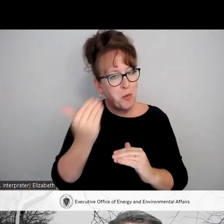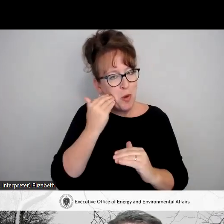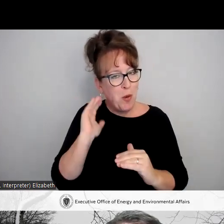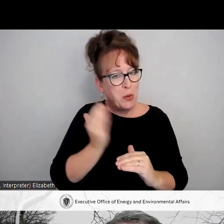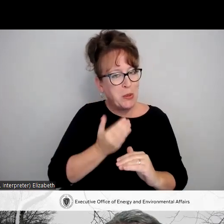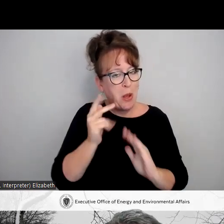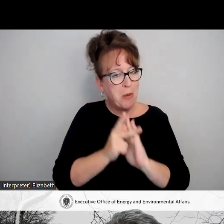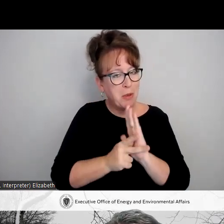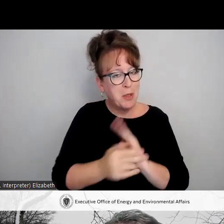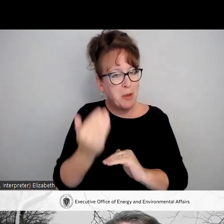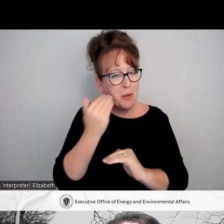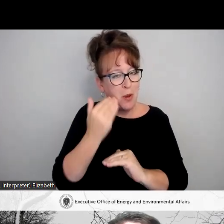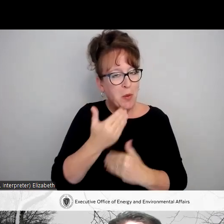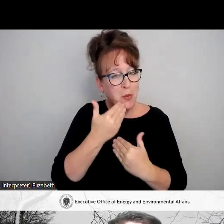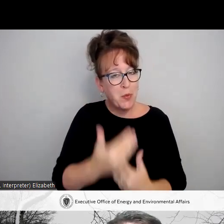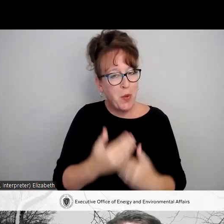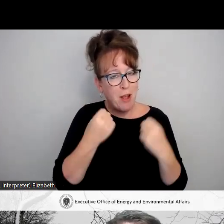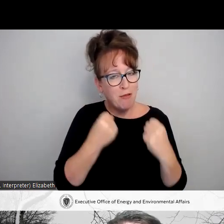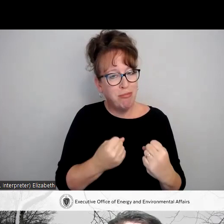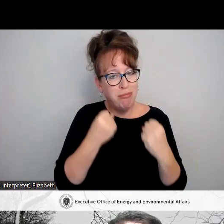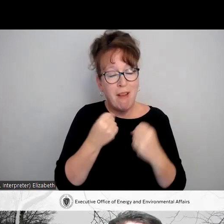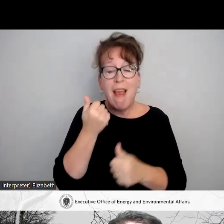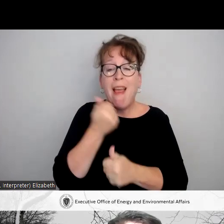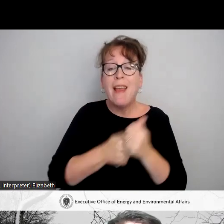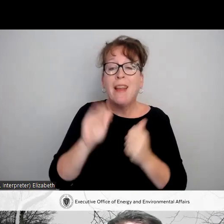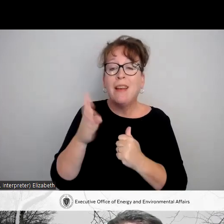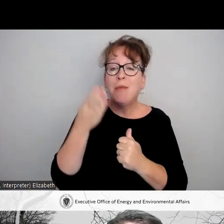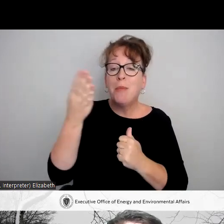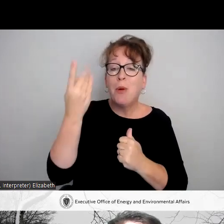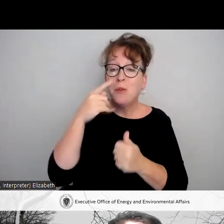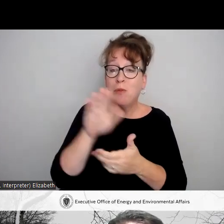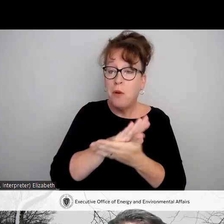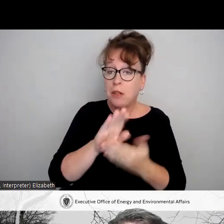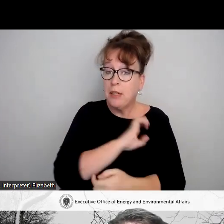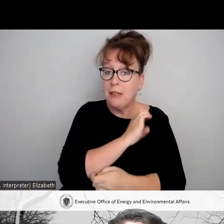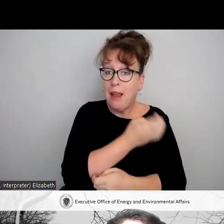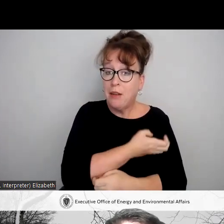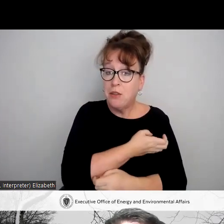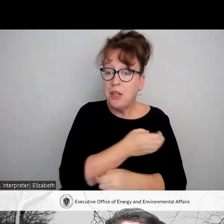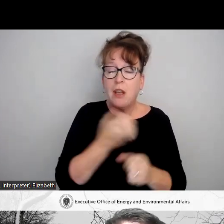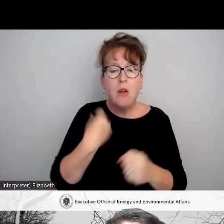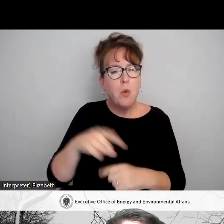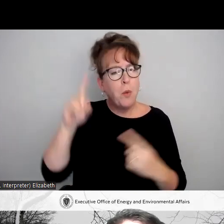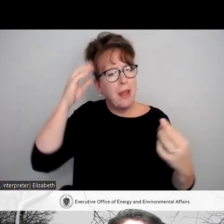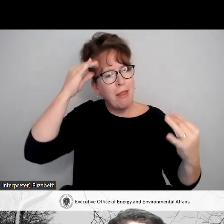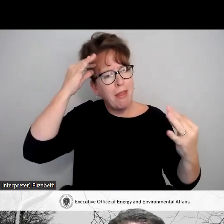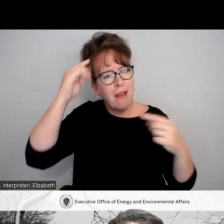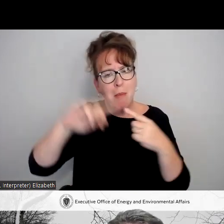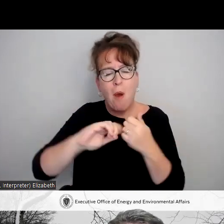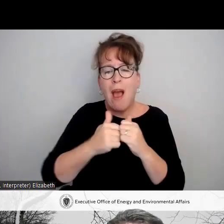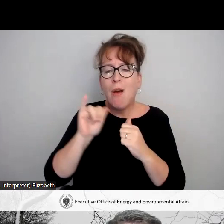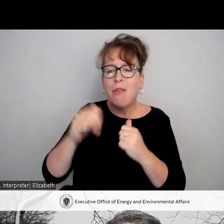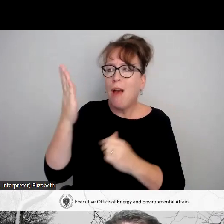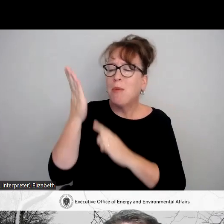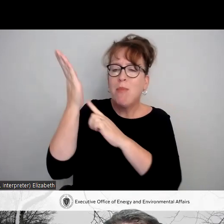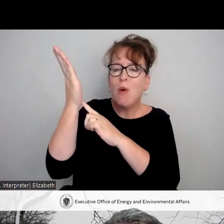are very well. In any proposal for clean energy, we consider how the proposal is going to benefit the